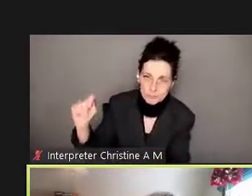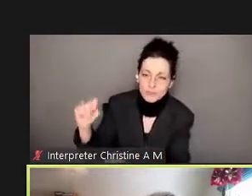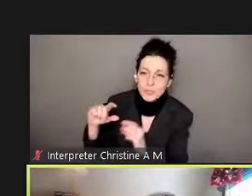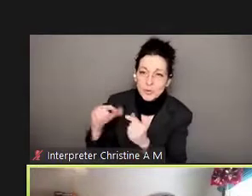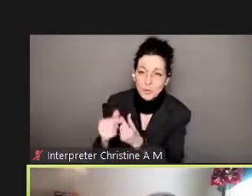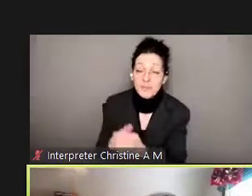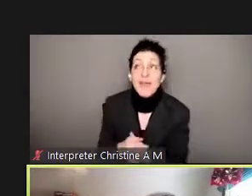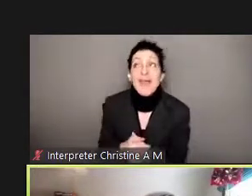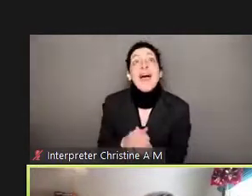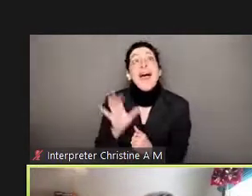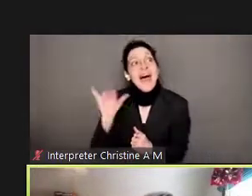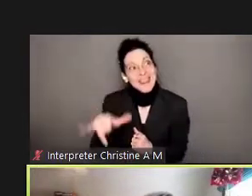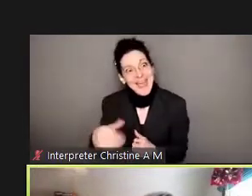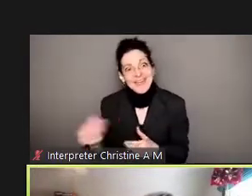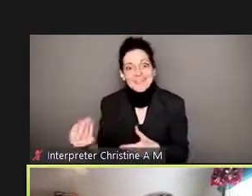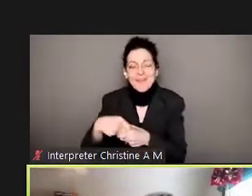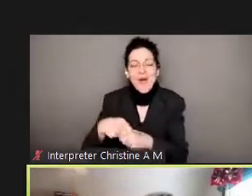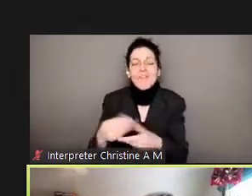awkwardness.